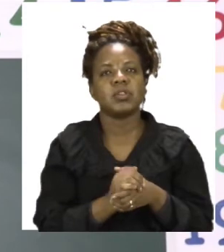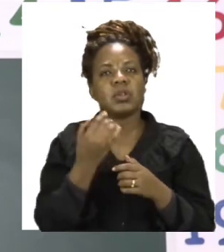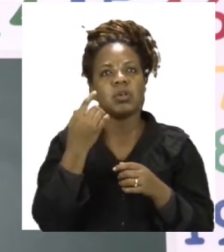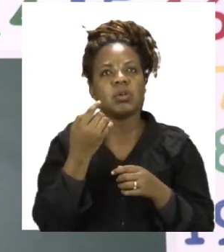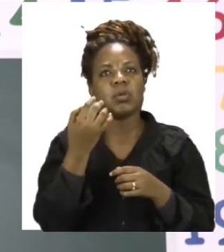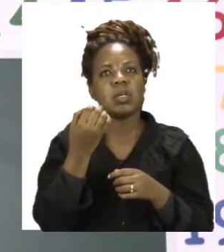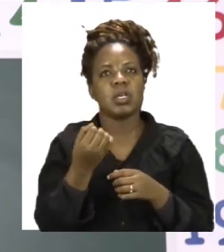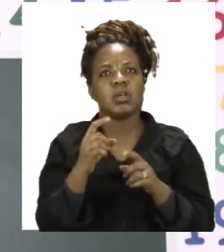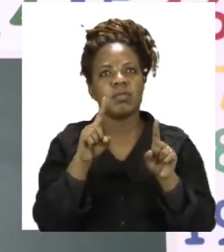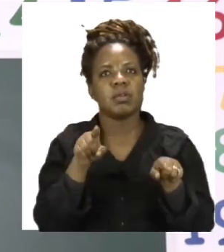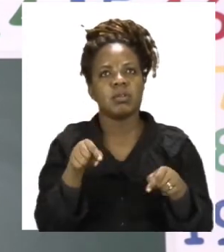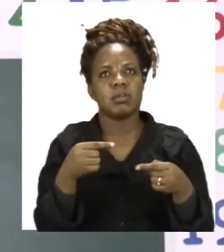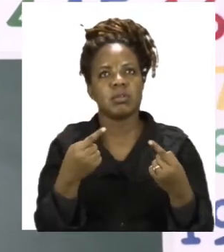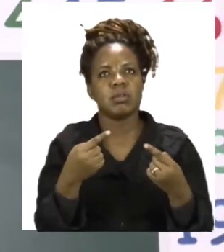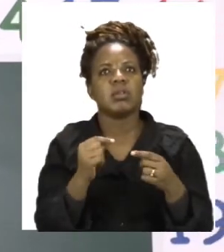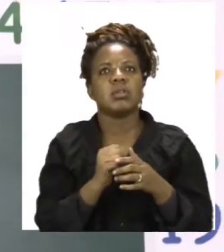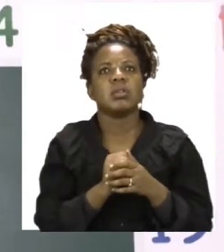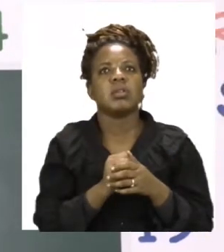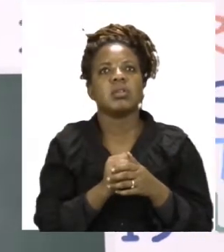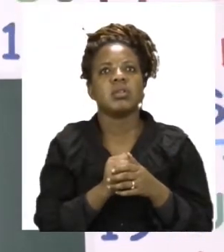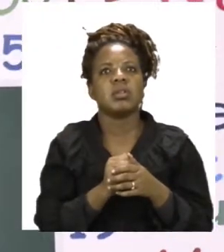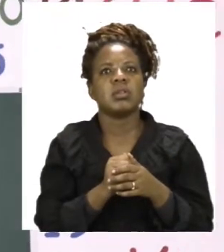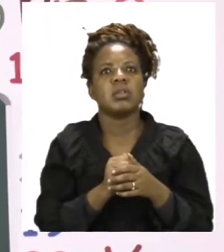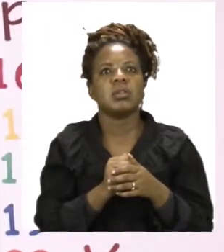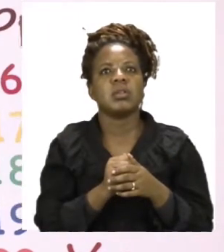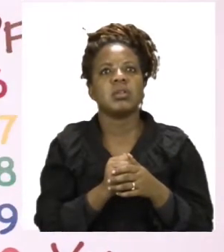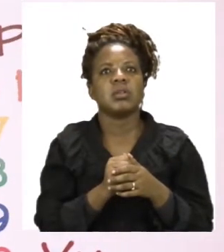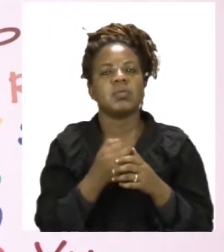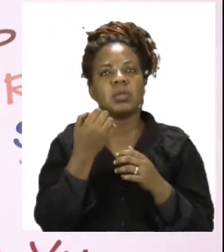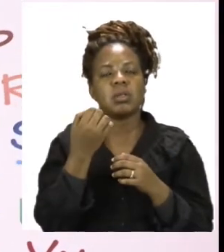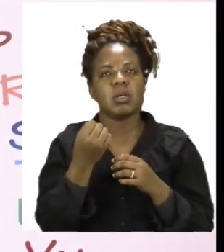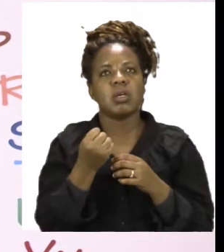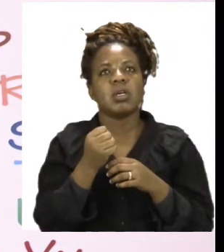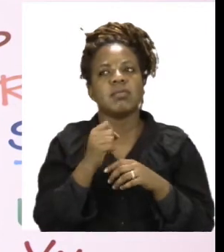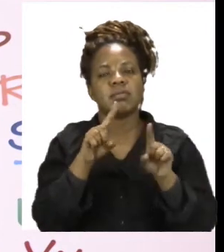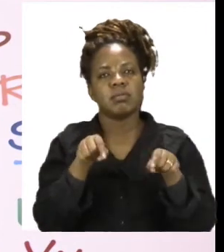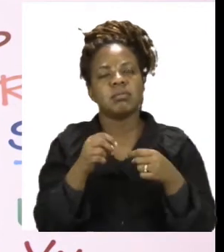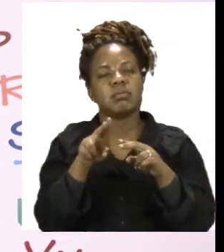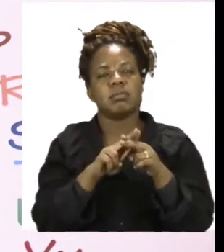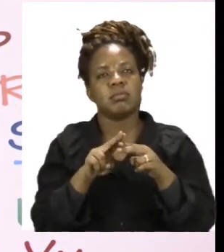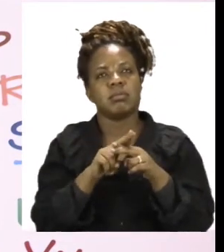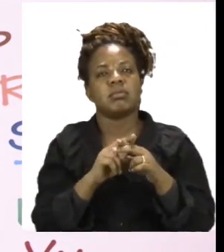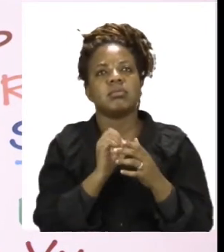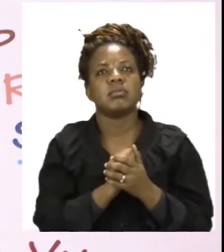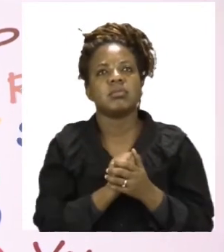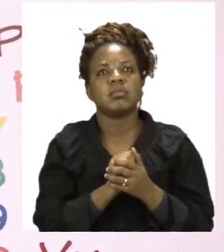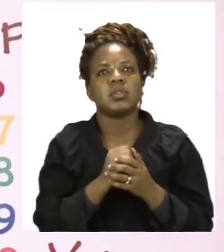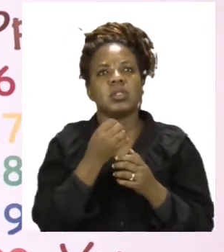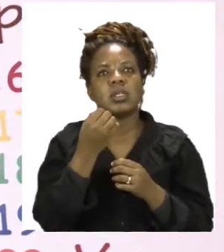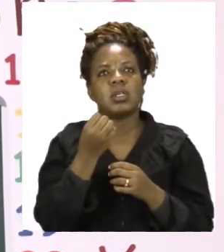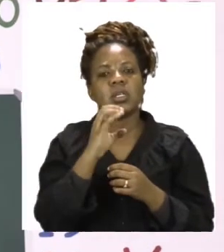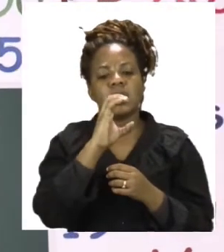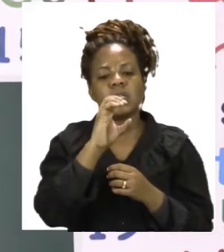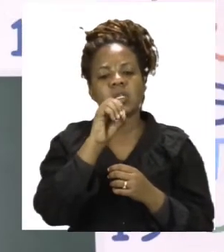are very important. And in this case, I have 3 counters. You can see that my counters are just